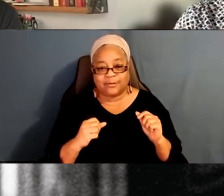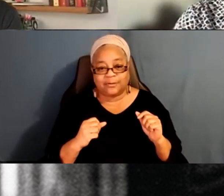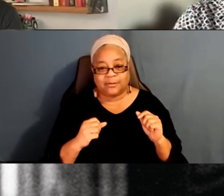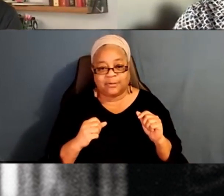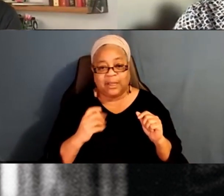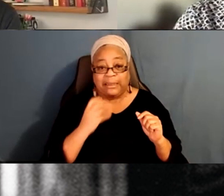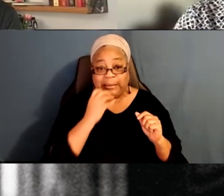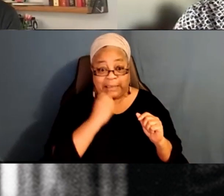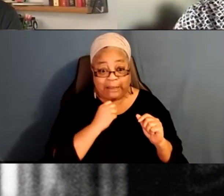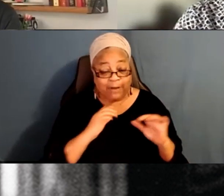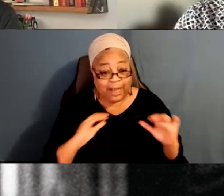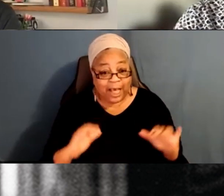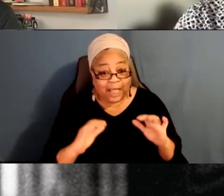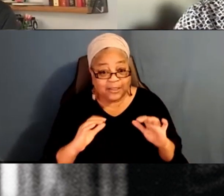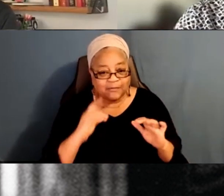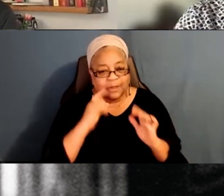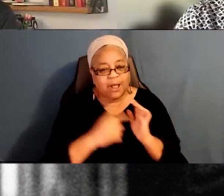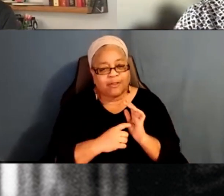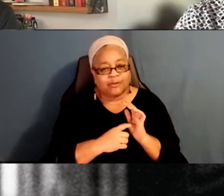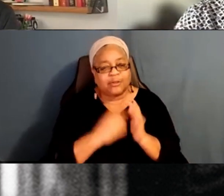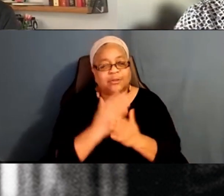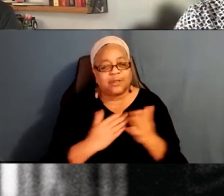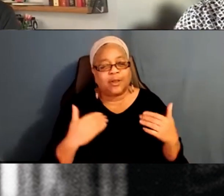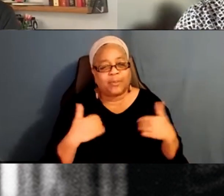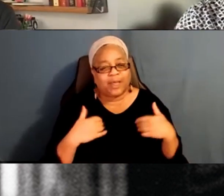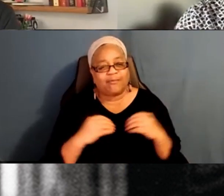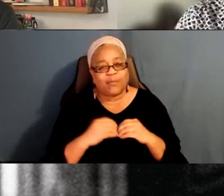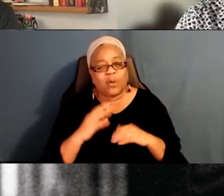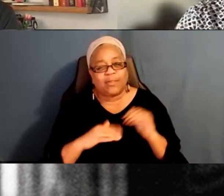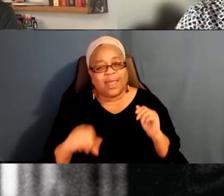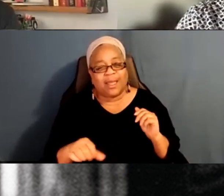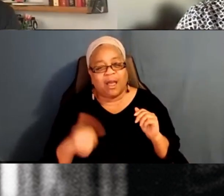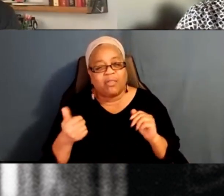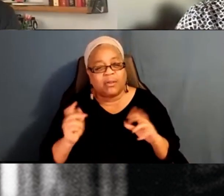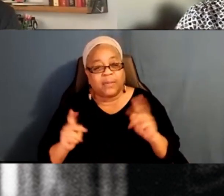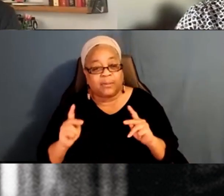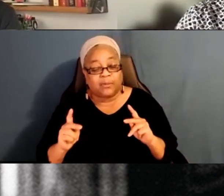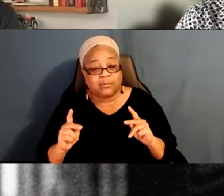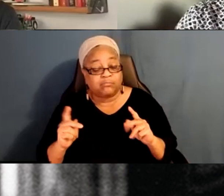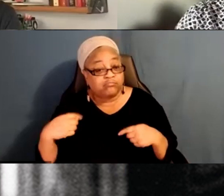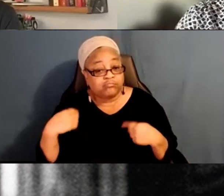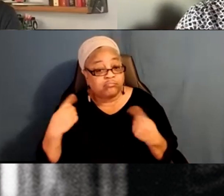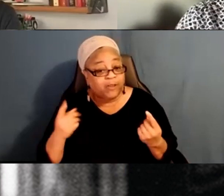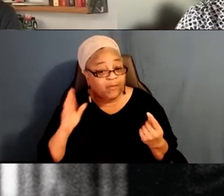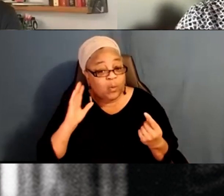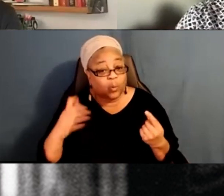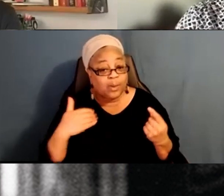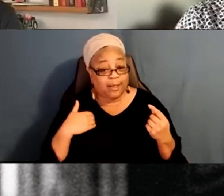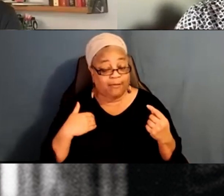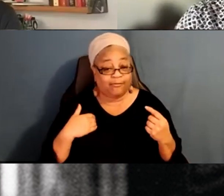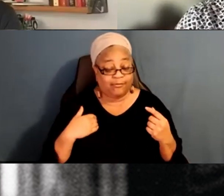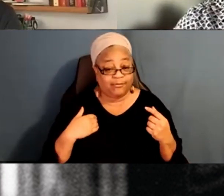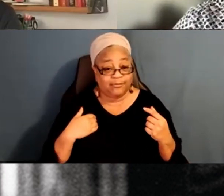acknowledges that some have more than others ever will possibly have, right? Could